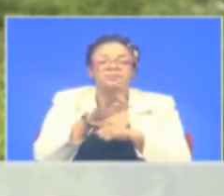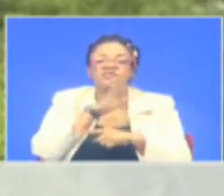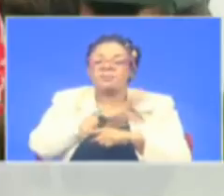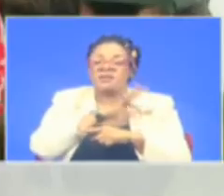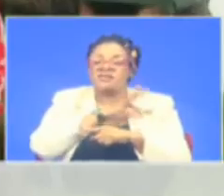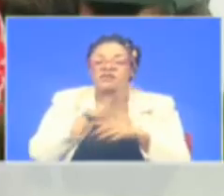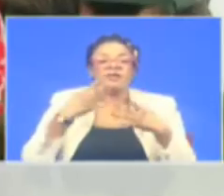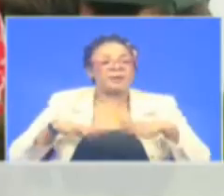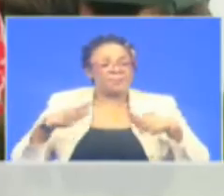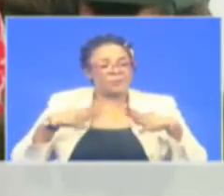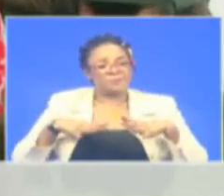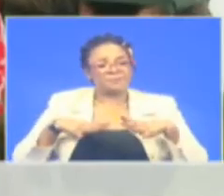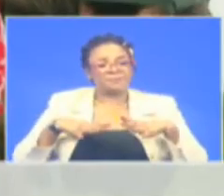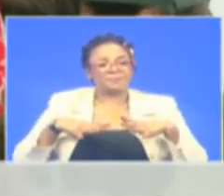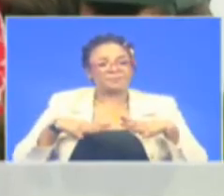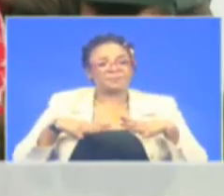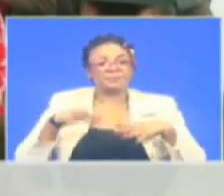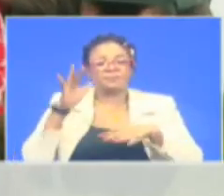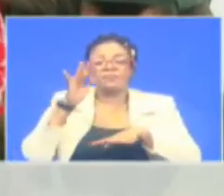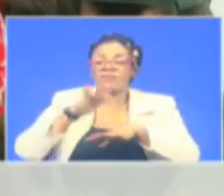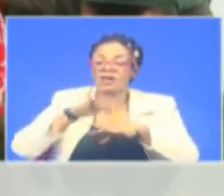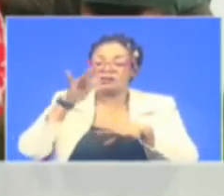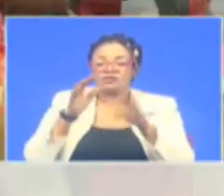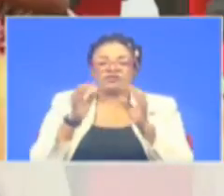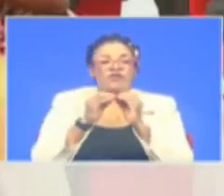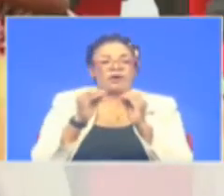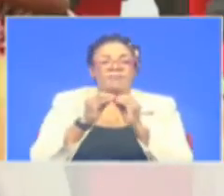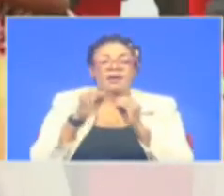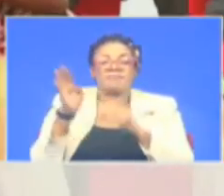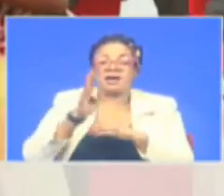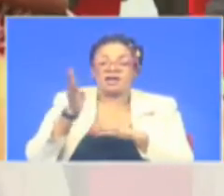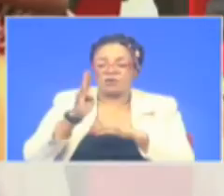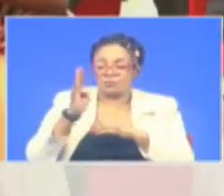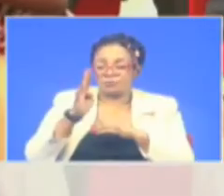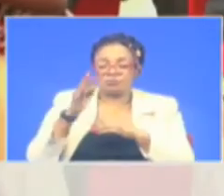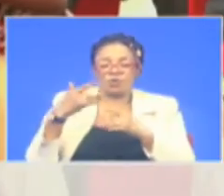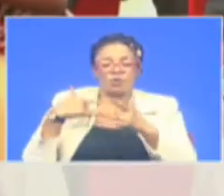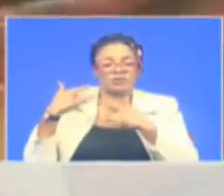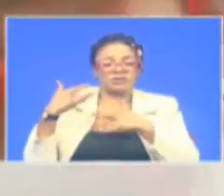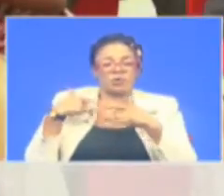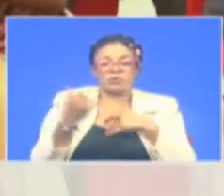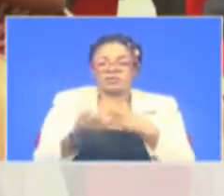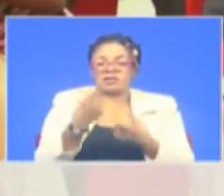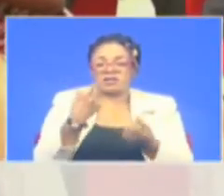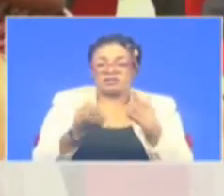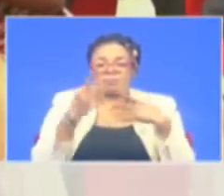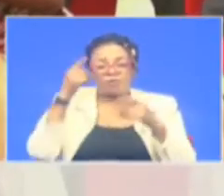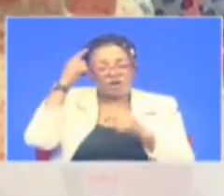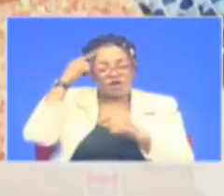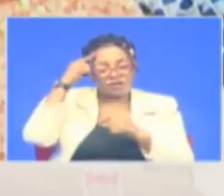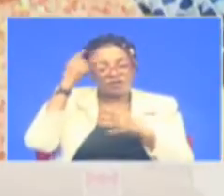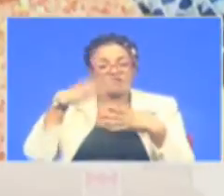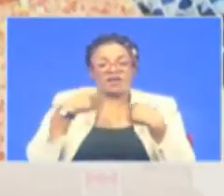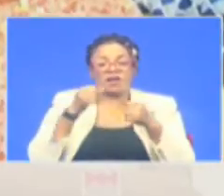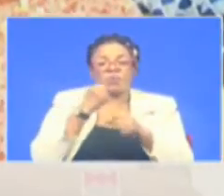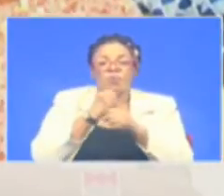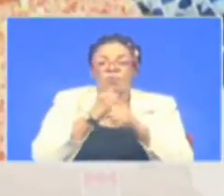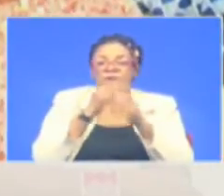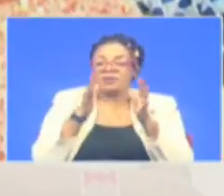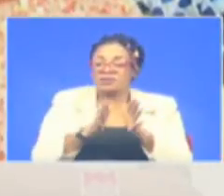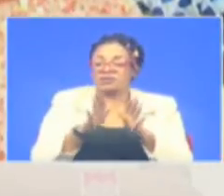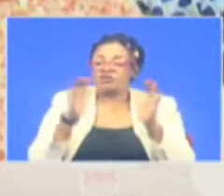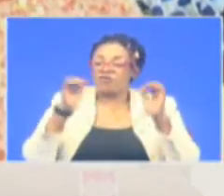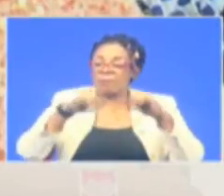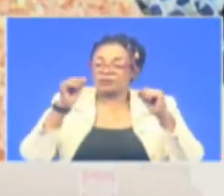people. In a sensitization forum in Baringo, concern was raised about the knowledge of healthcare workers of possible